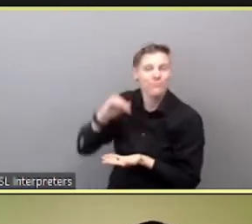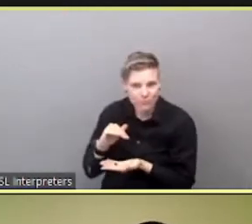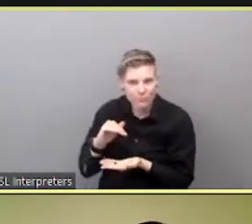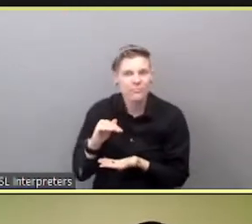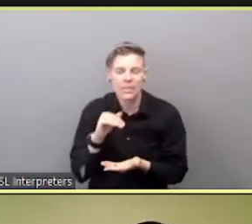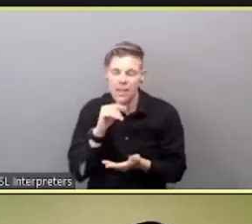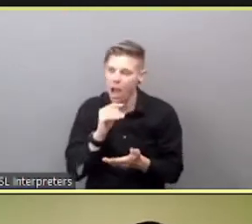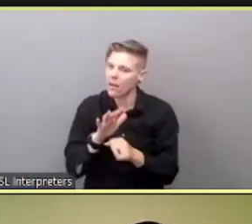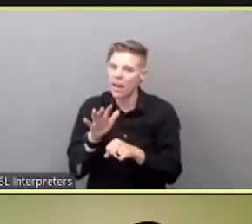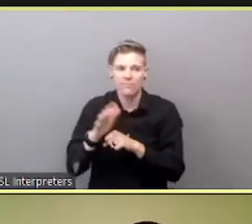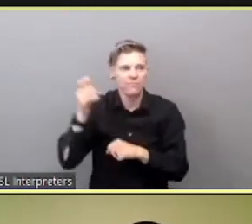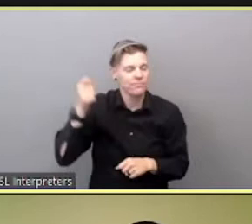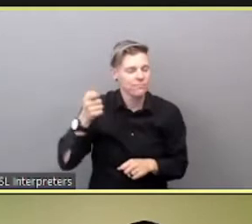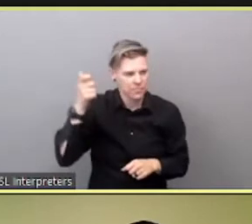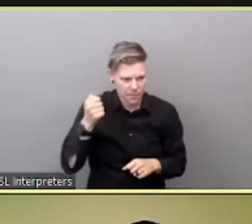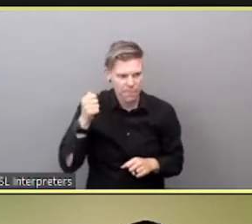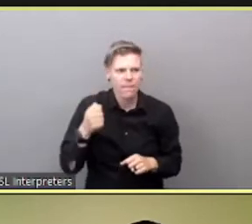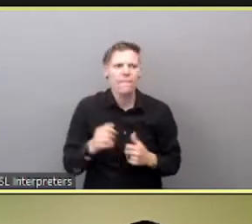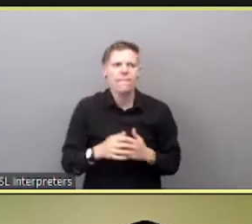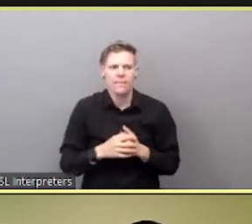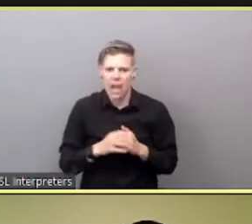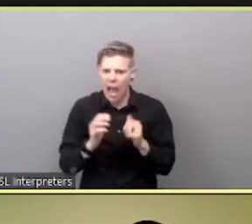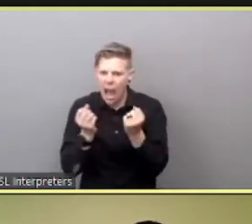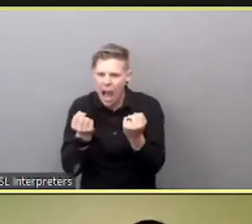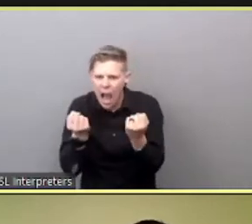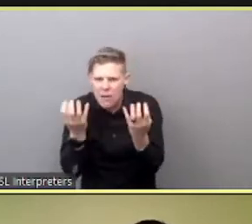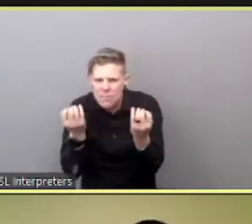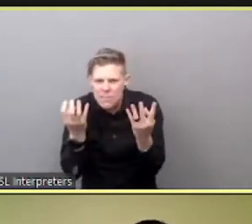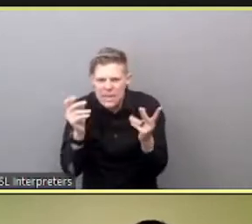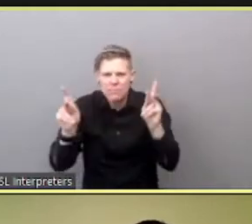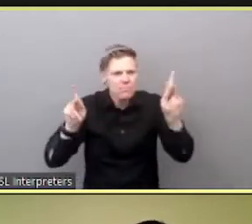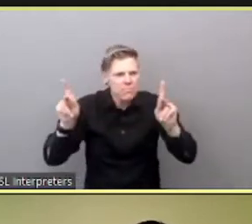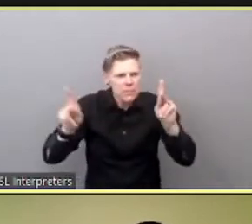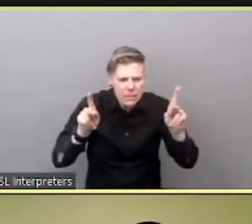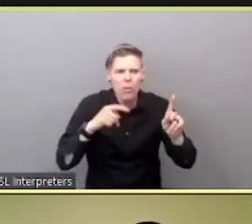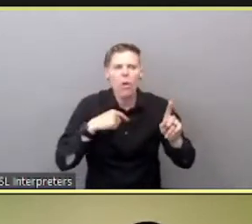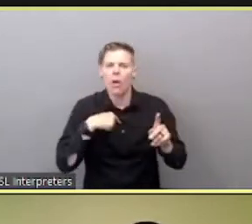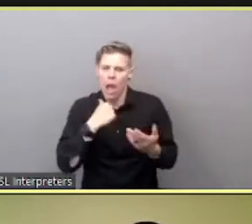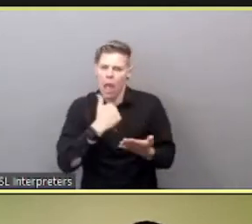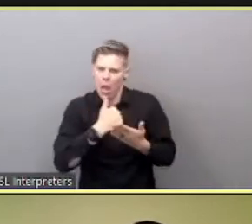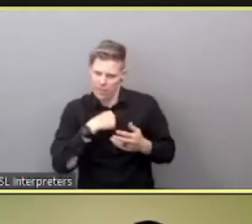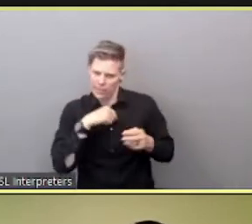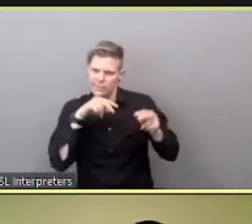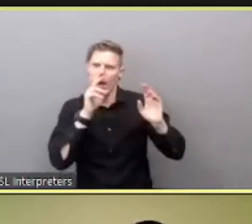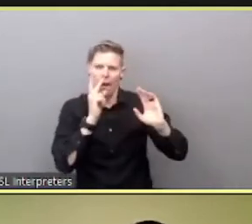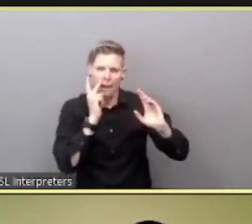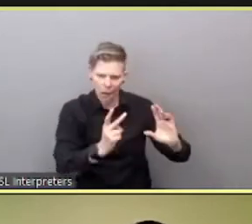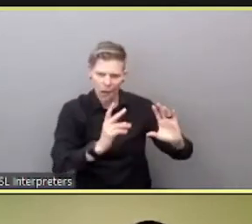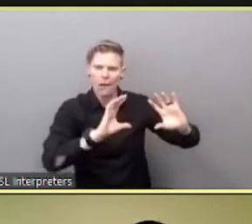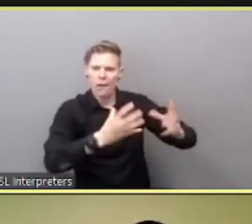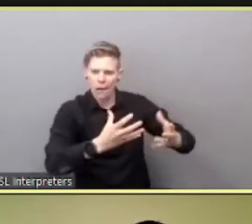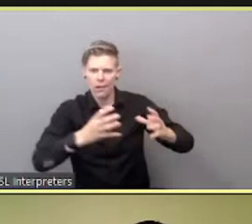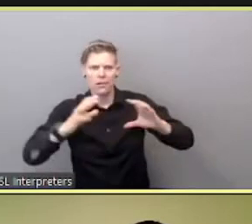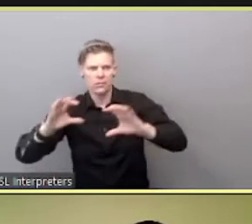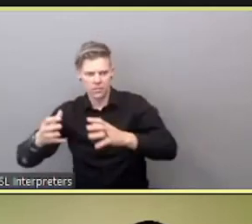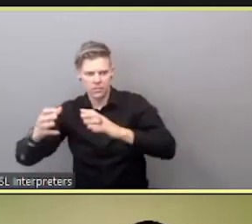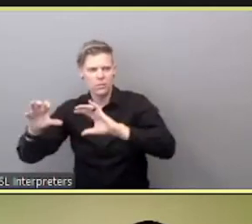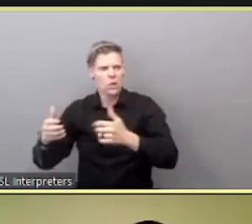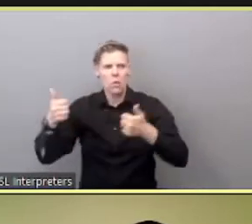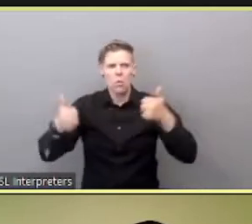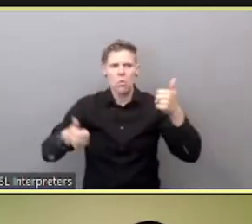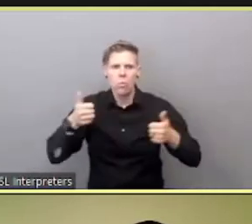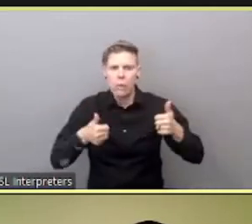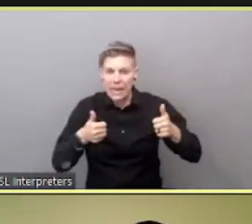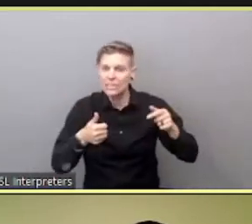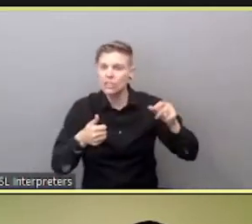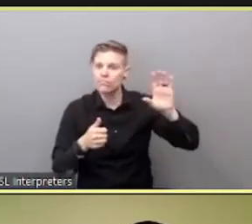Not just are we looking to see what regions of the state are doing well relative to claimants coming